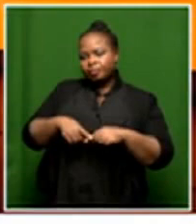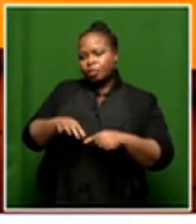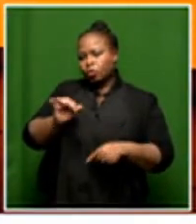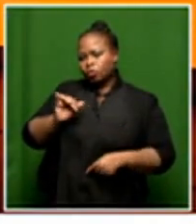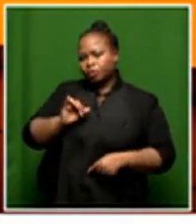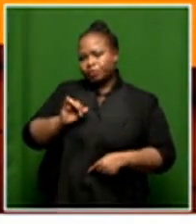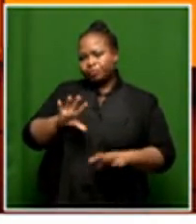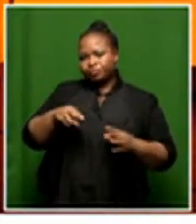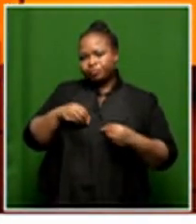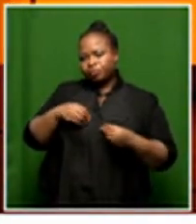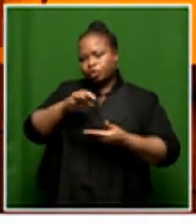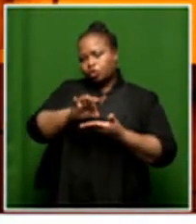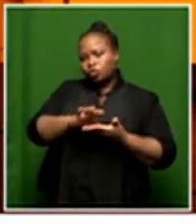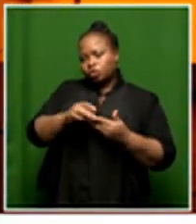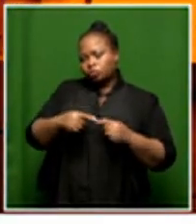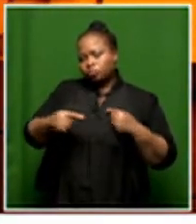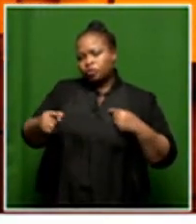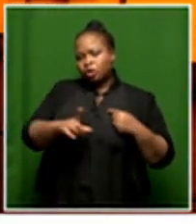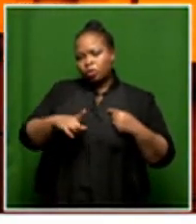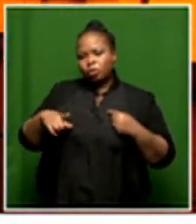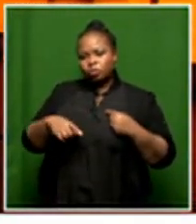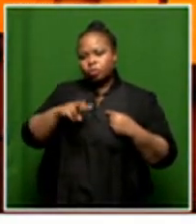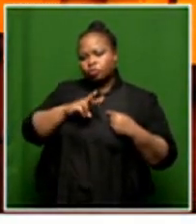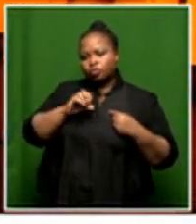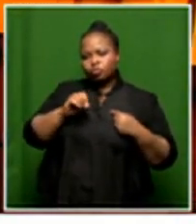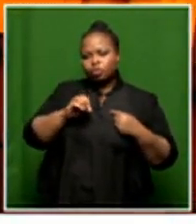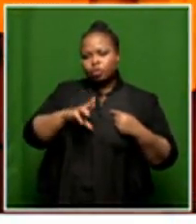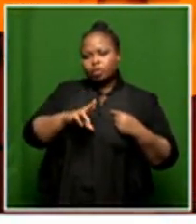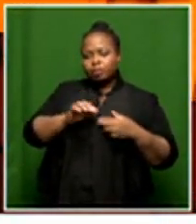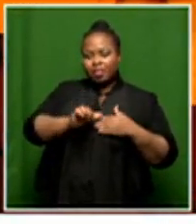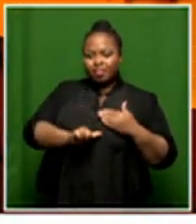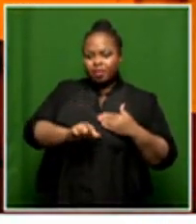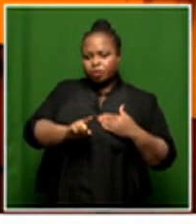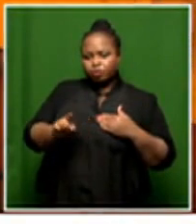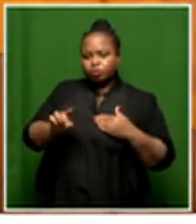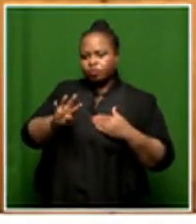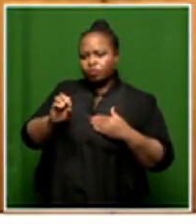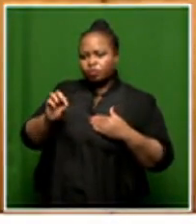sign up and the length of your contract, obviously, but it ranges between 200 Rand a month to 400 Rand a month.